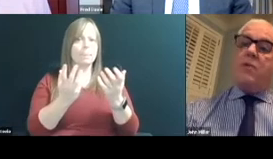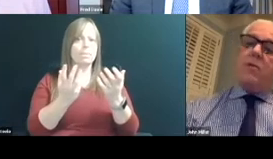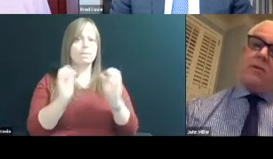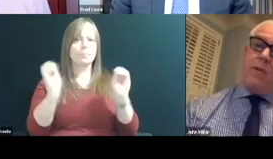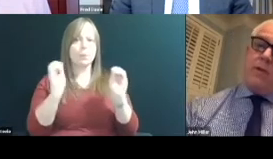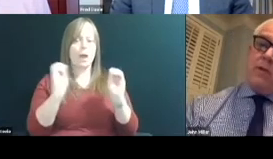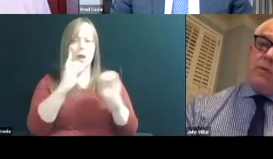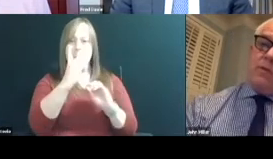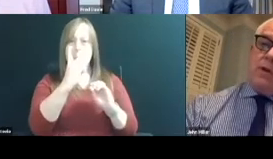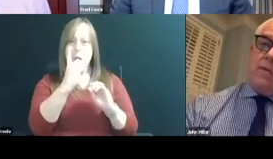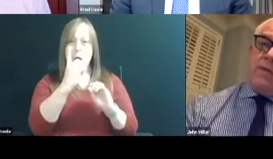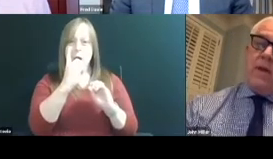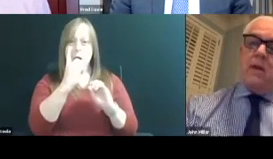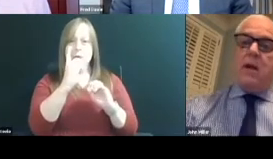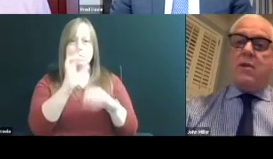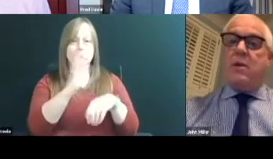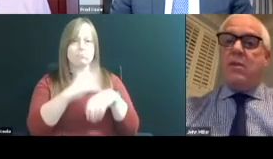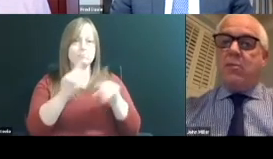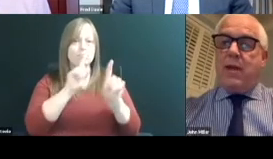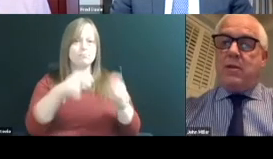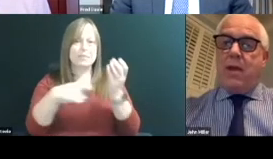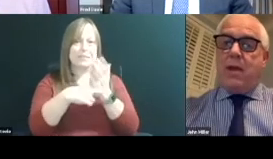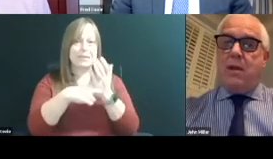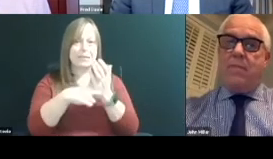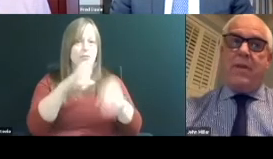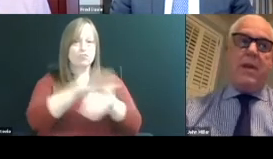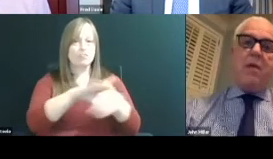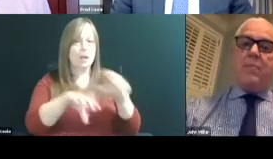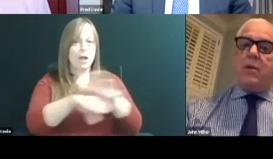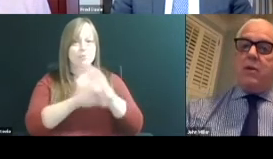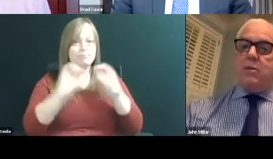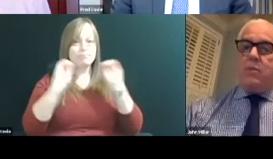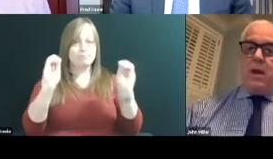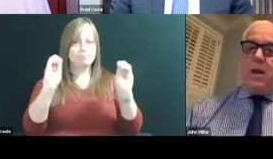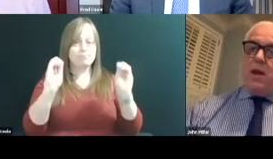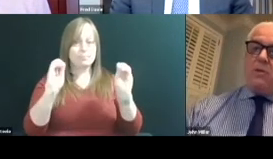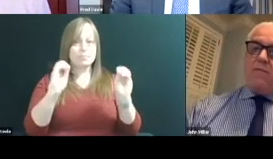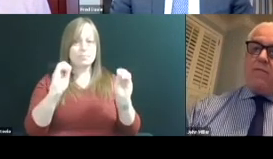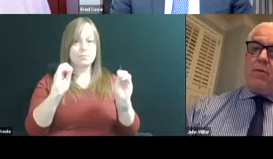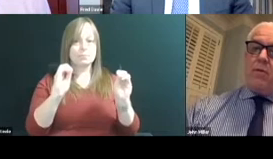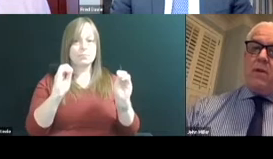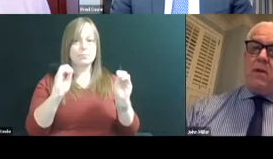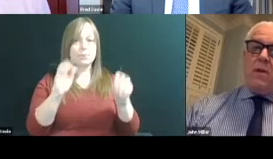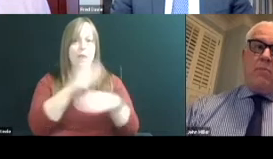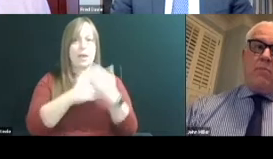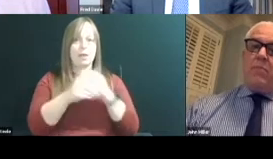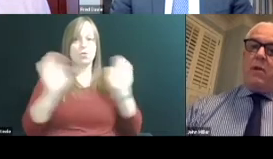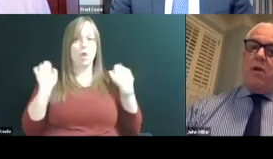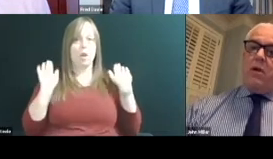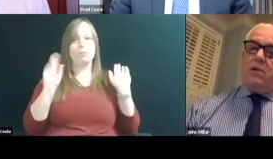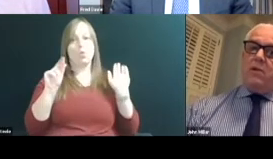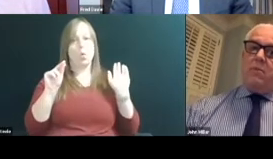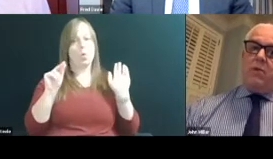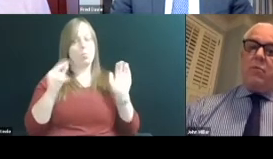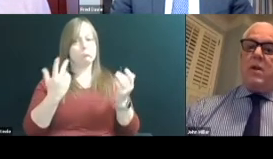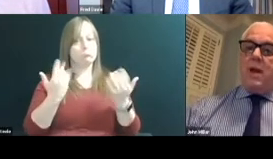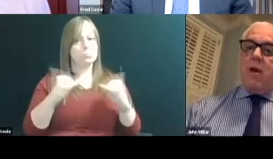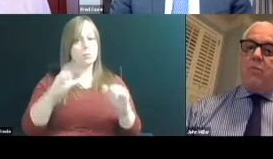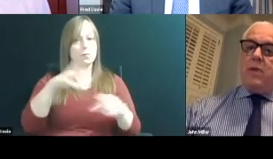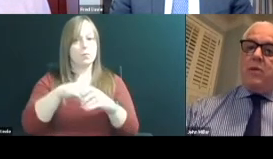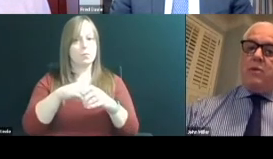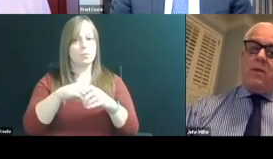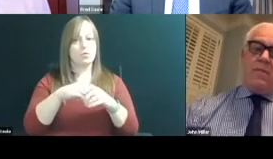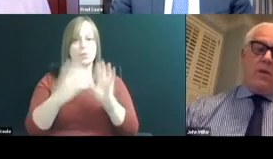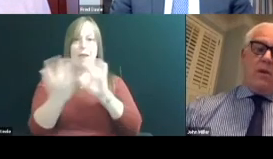not a single summons issued, not a single arrest made, and not because we had a hands-off approach, but because between